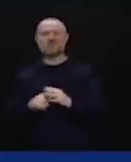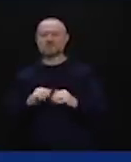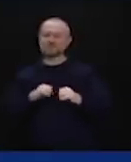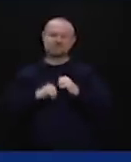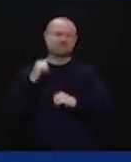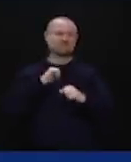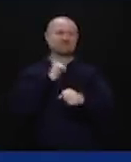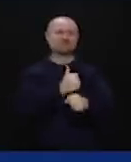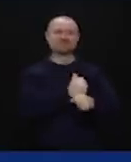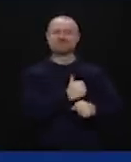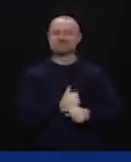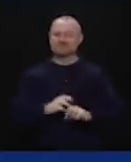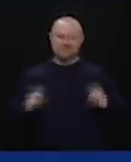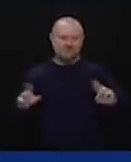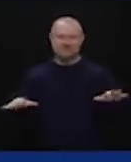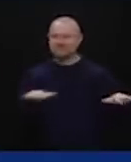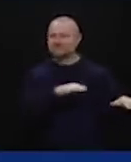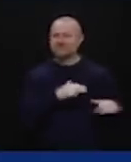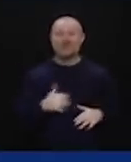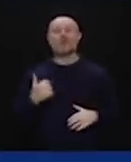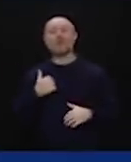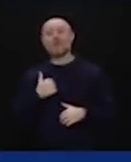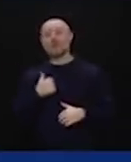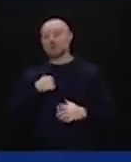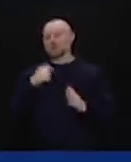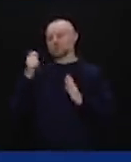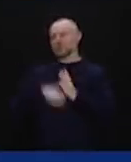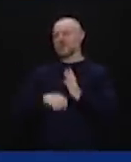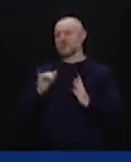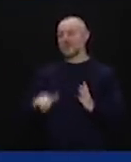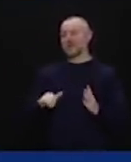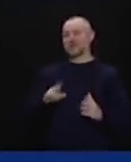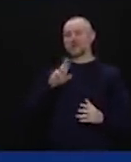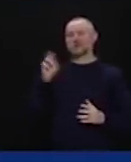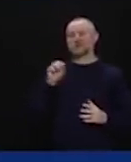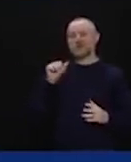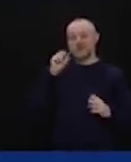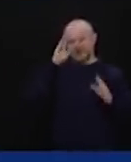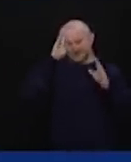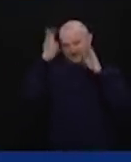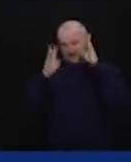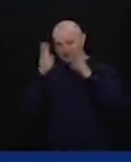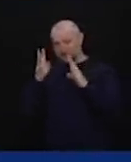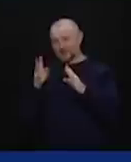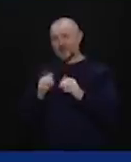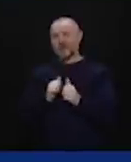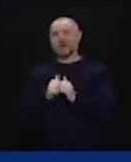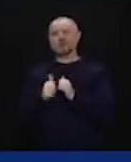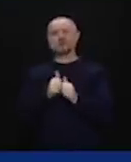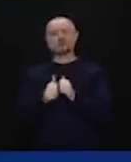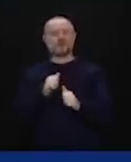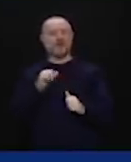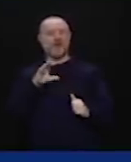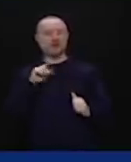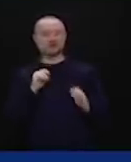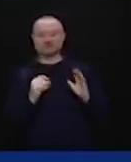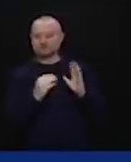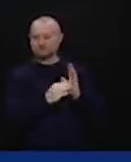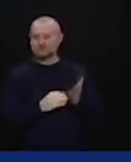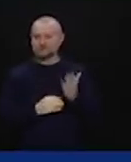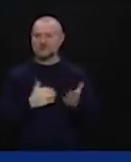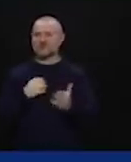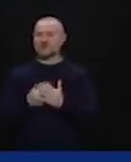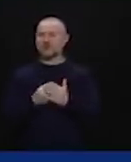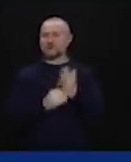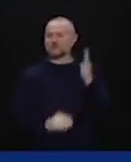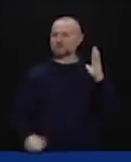country. When I wrote the USICA, the United States Innovation and Competition Act, I included funding for the creation of